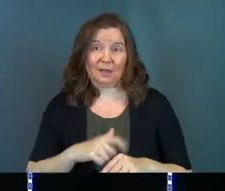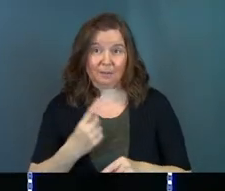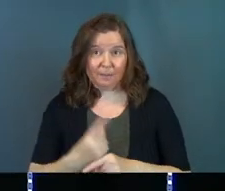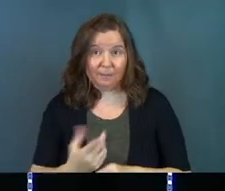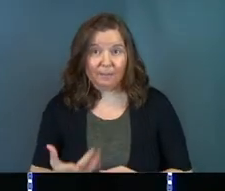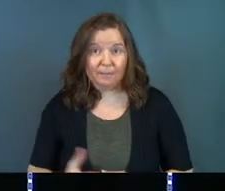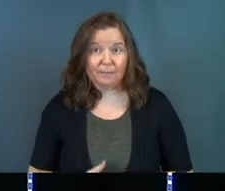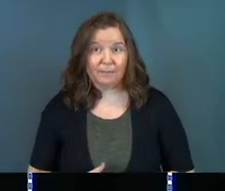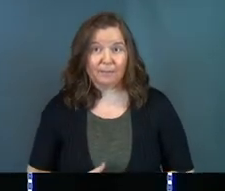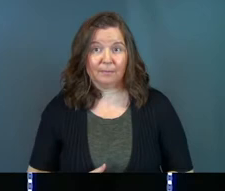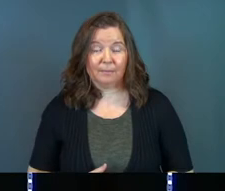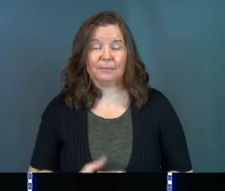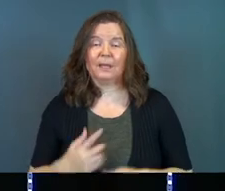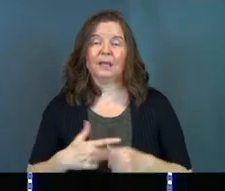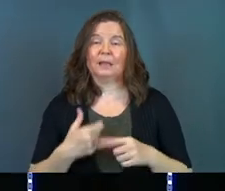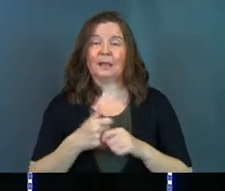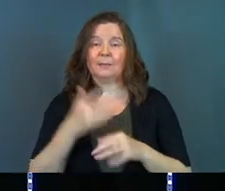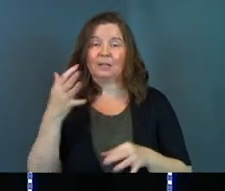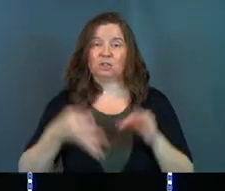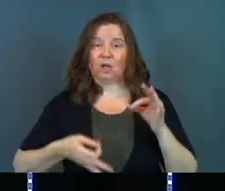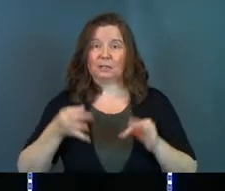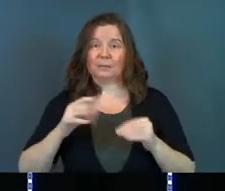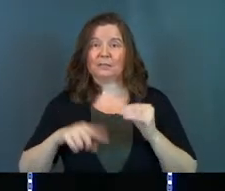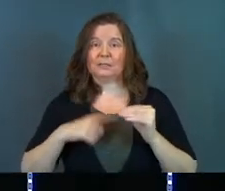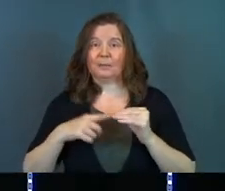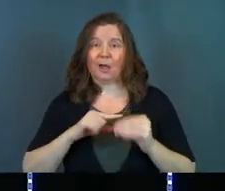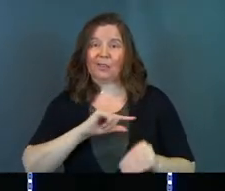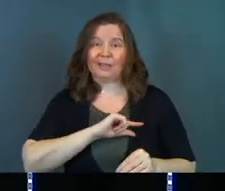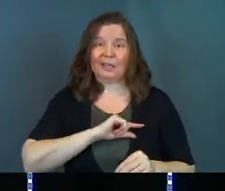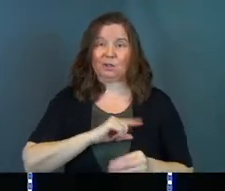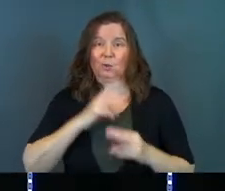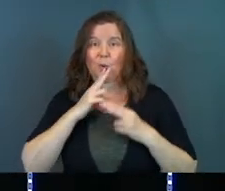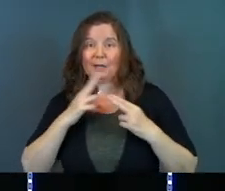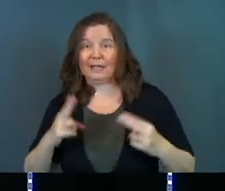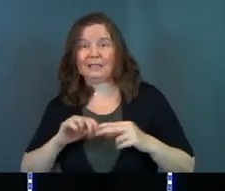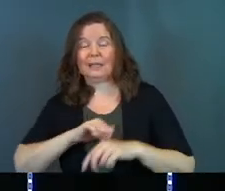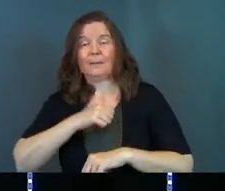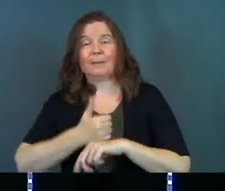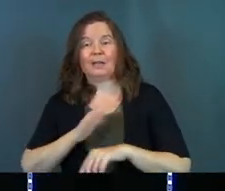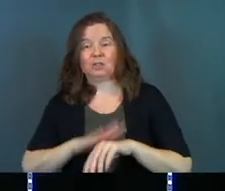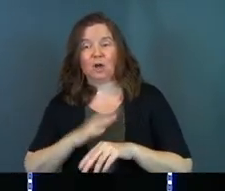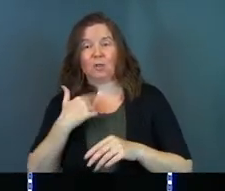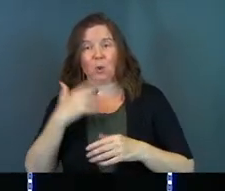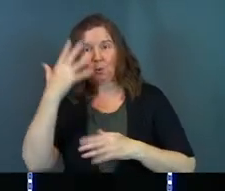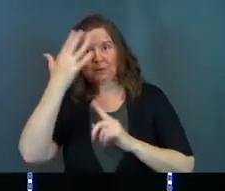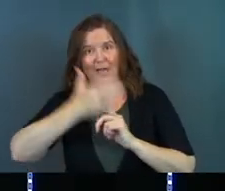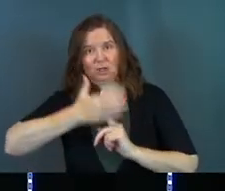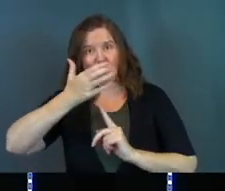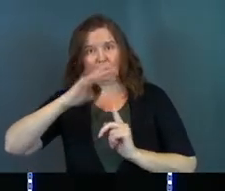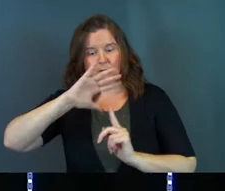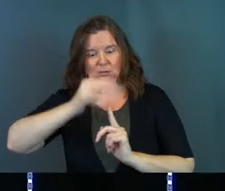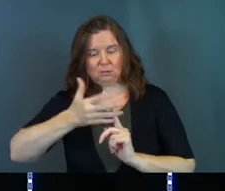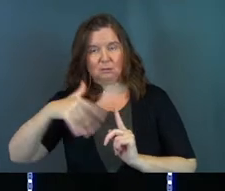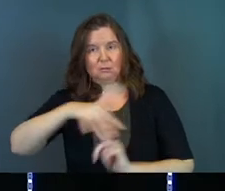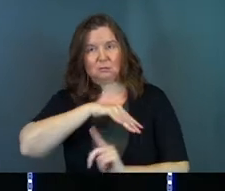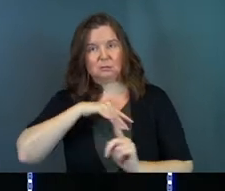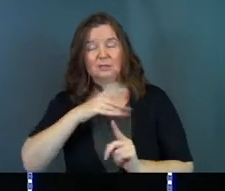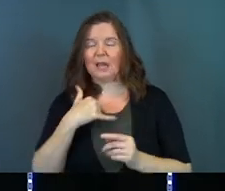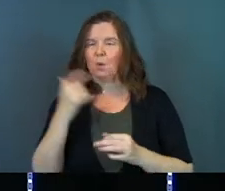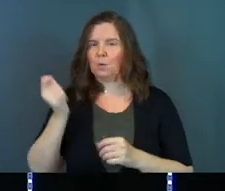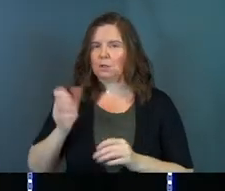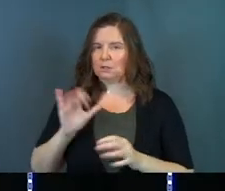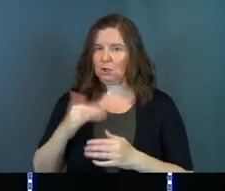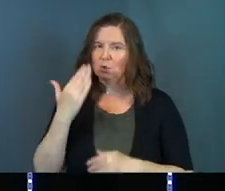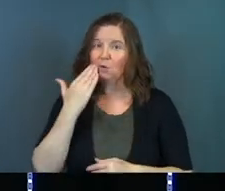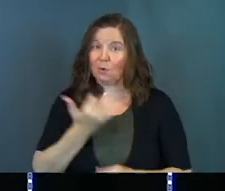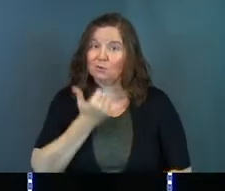we? And they make judgments about the guilt or innocence based on those externals. Now, when a judge